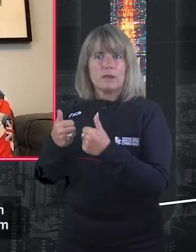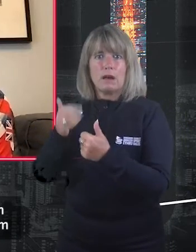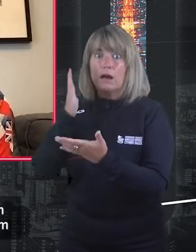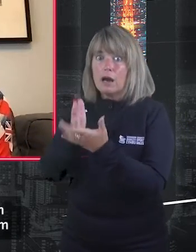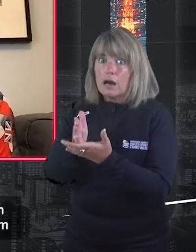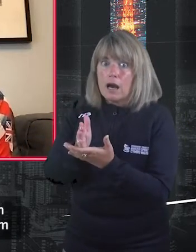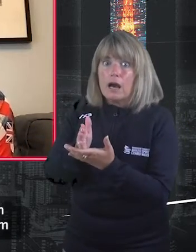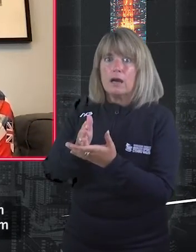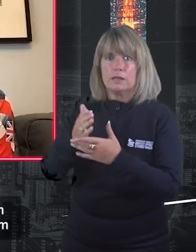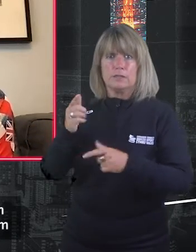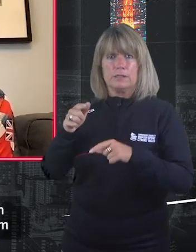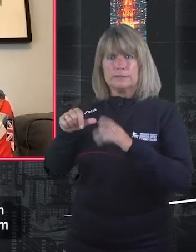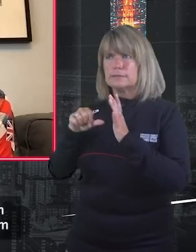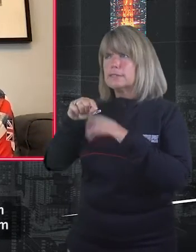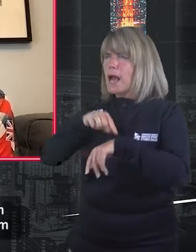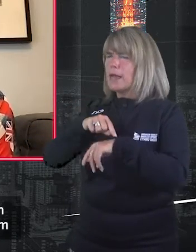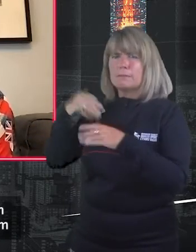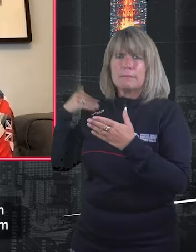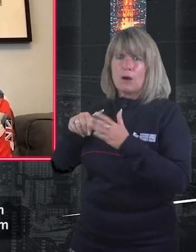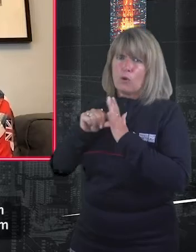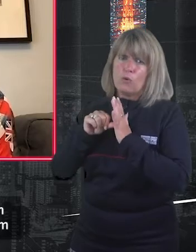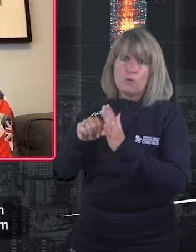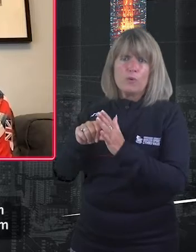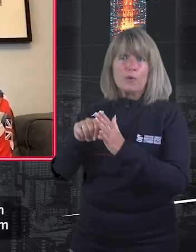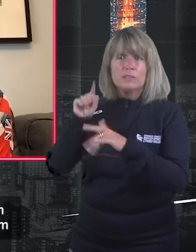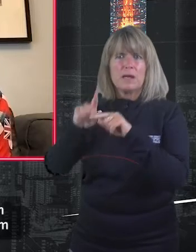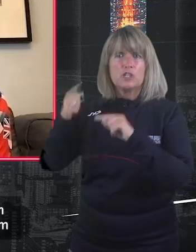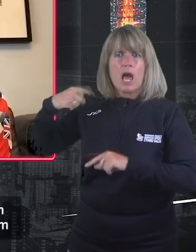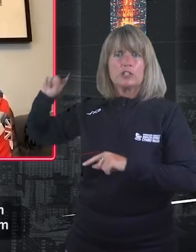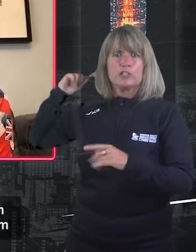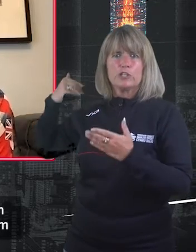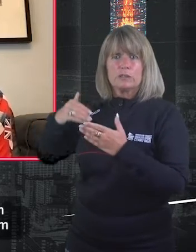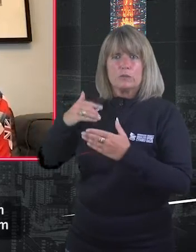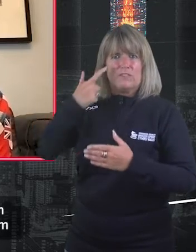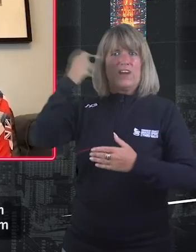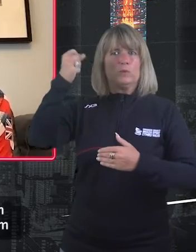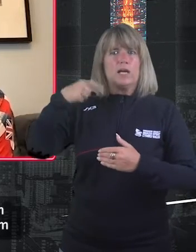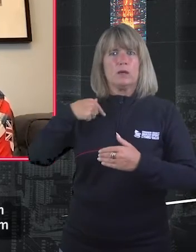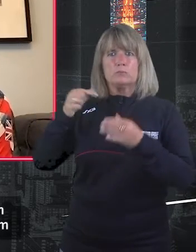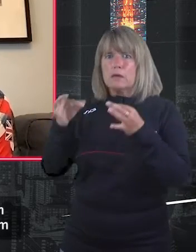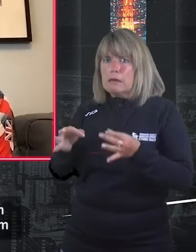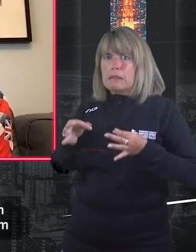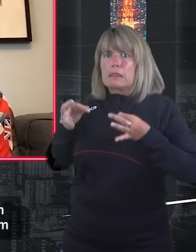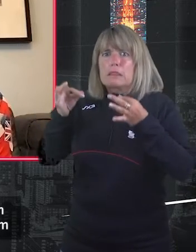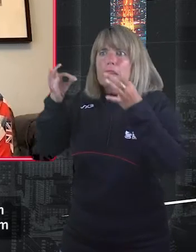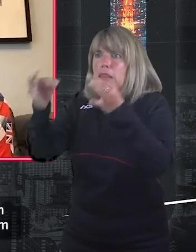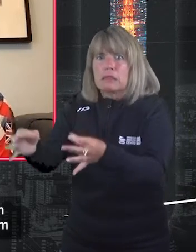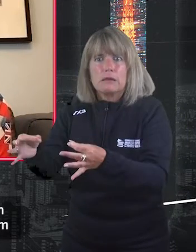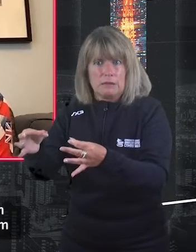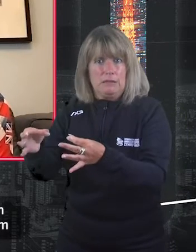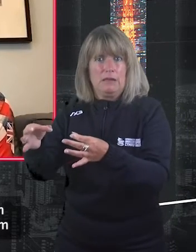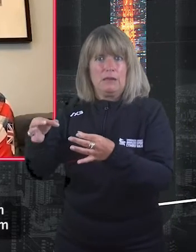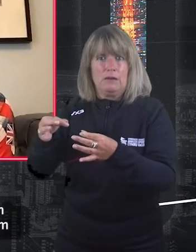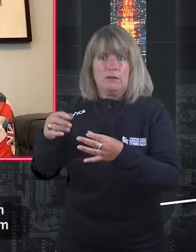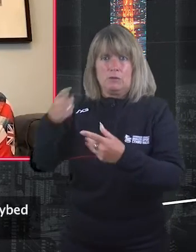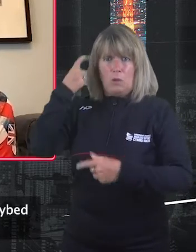staying, you know, safe and healthy and things like that, but yeah, it's certainly been a really trying time. And especially, you know, obviously last